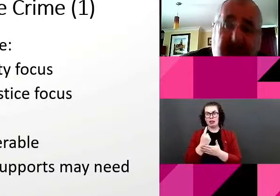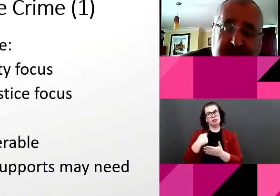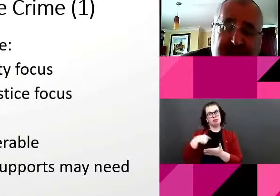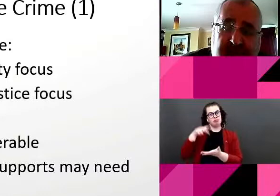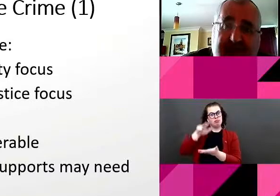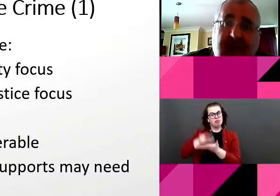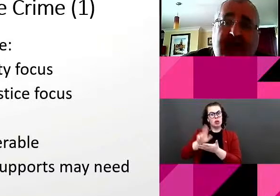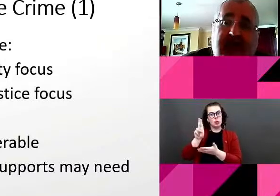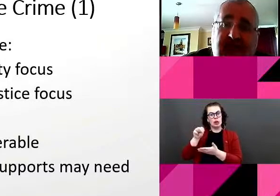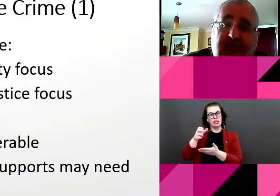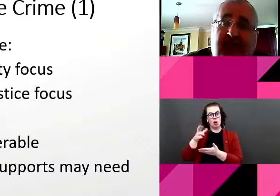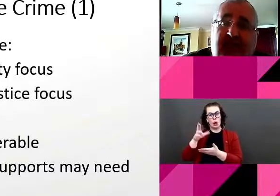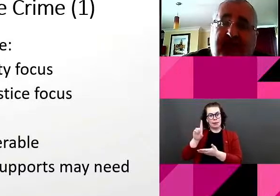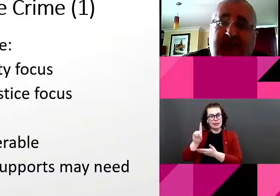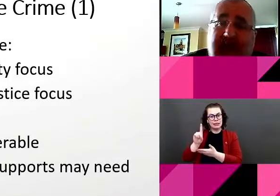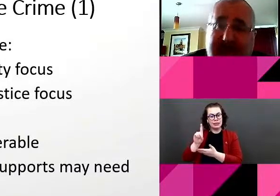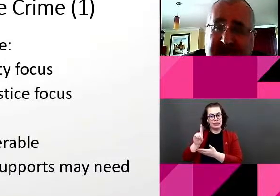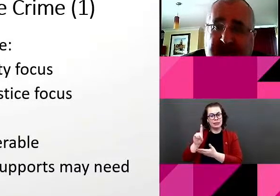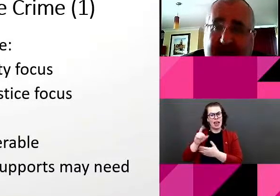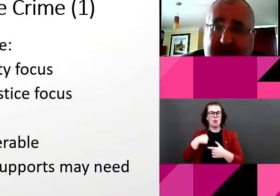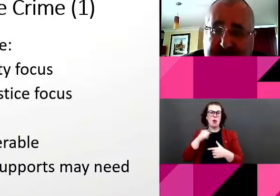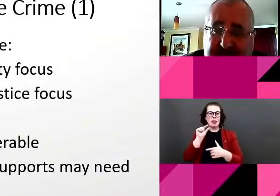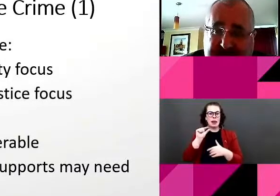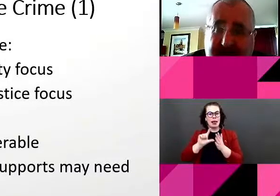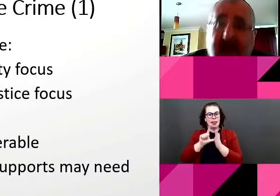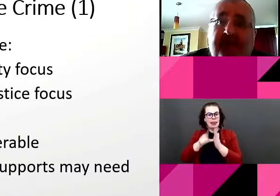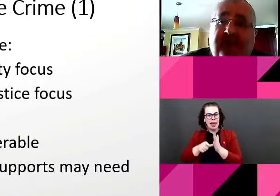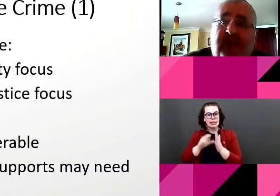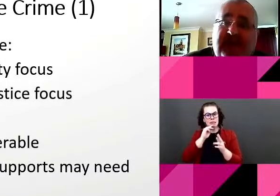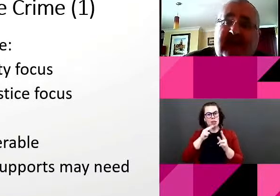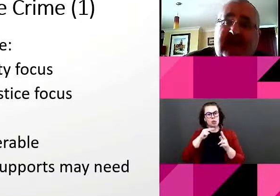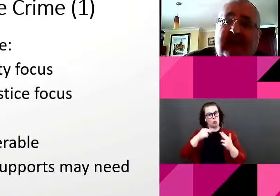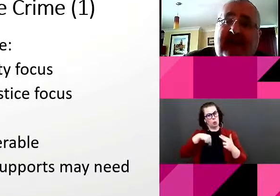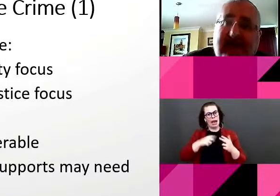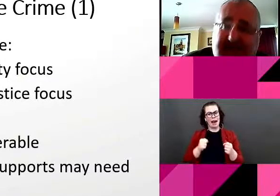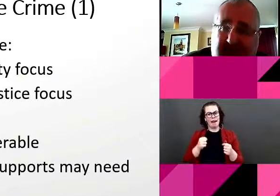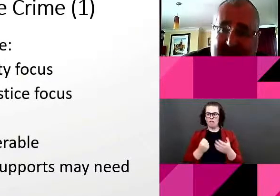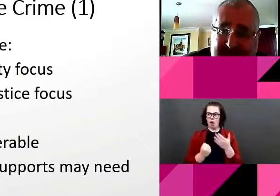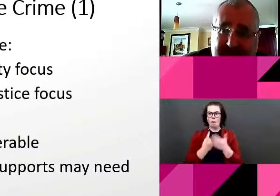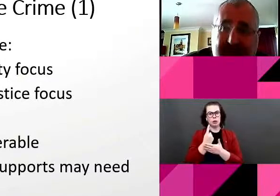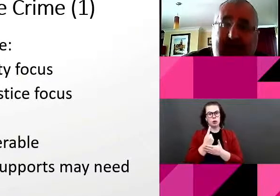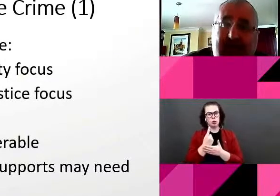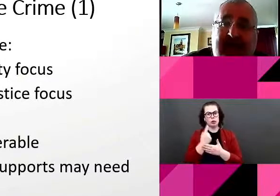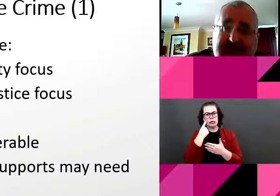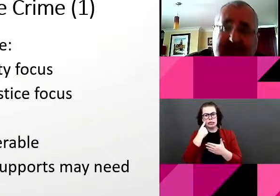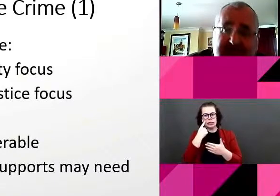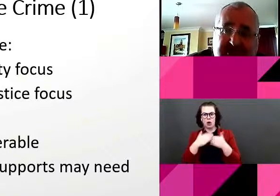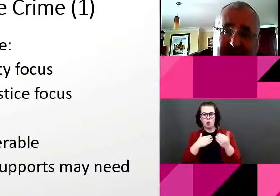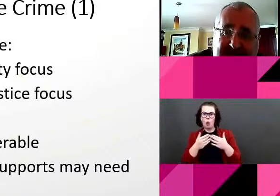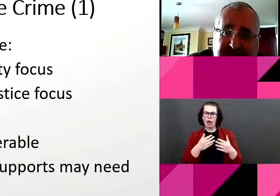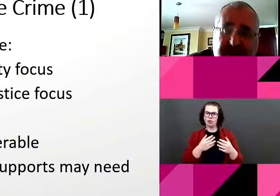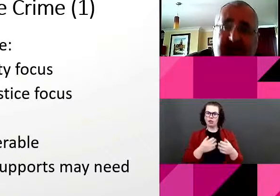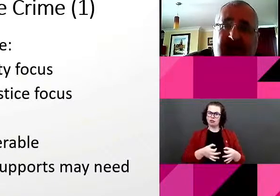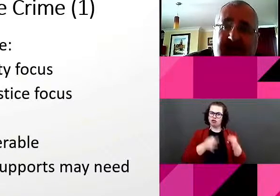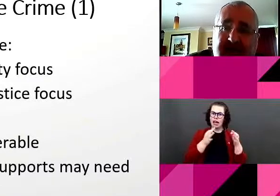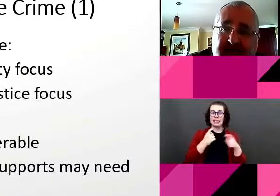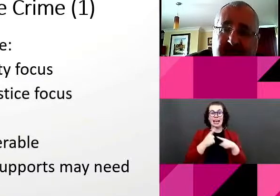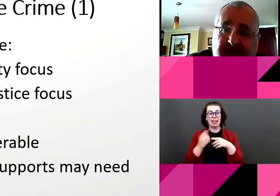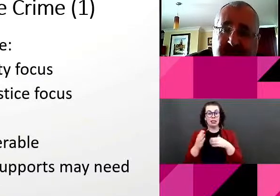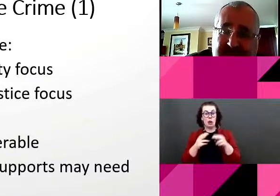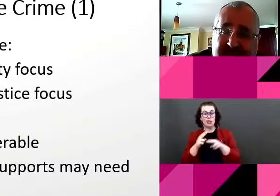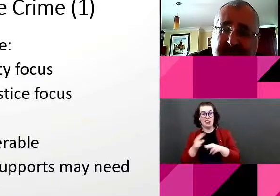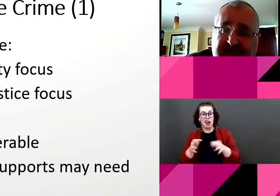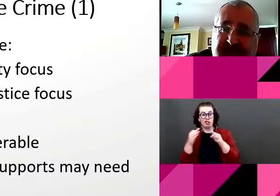to learn from not only what has gone well in Britain, but what has gone less well. And this challenge of